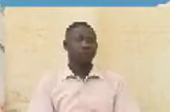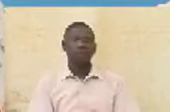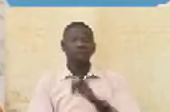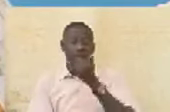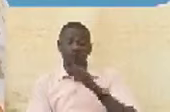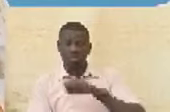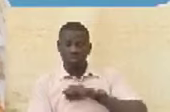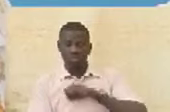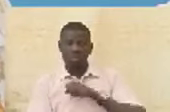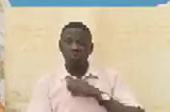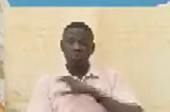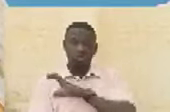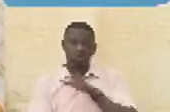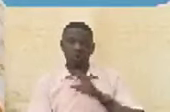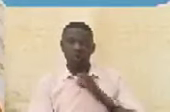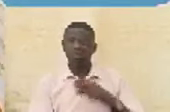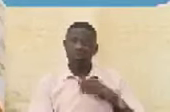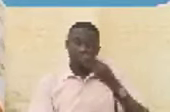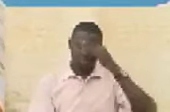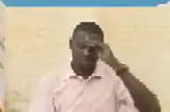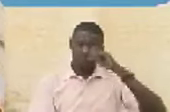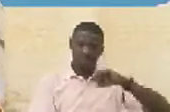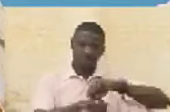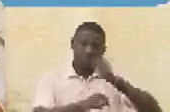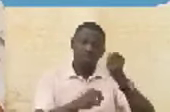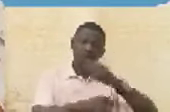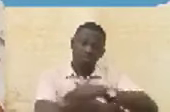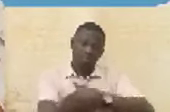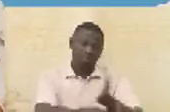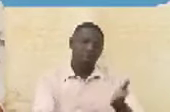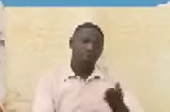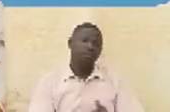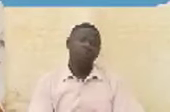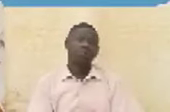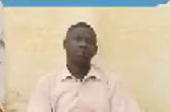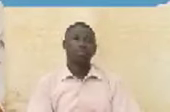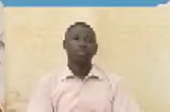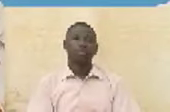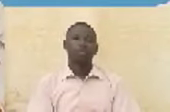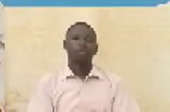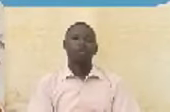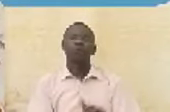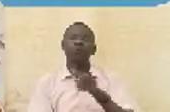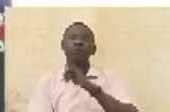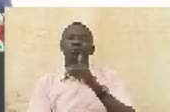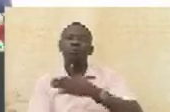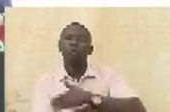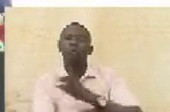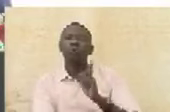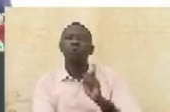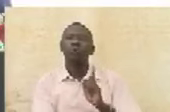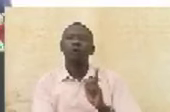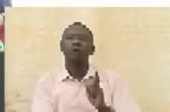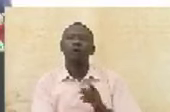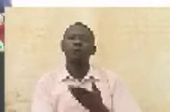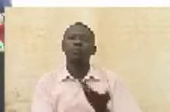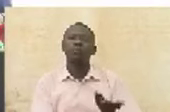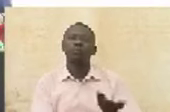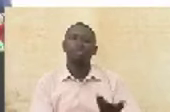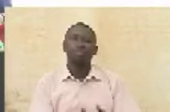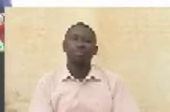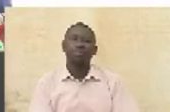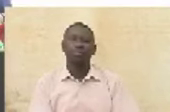Yes, even in my own compound, one of the doors was broken down. And which door was that? Bunda Jumala Wood, Yemenkat